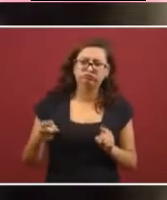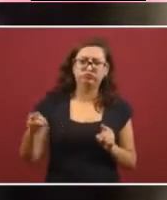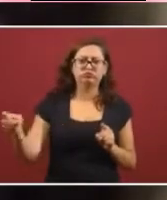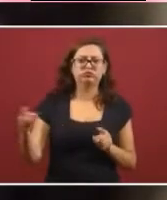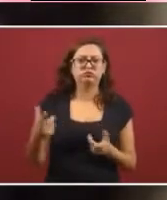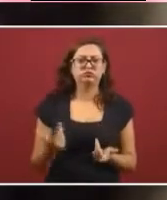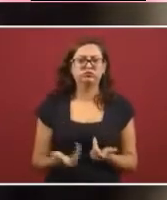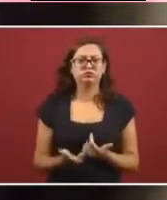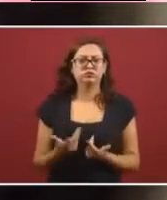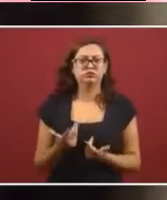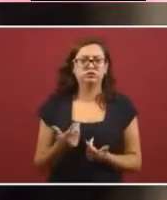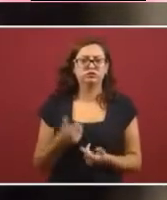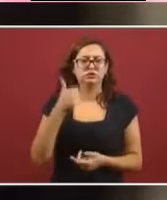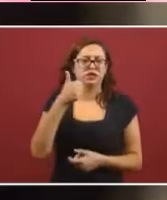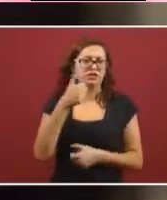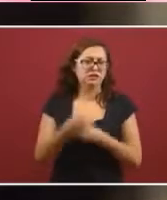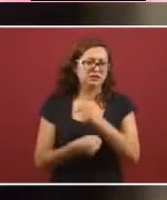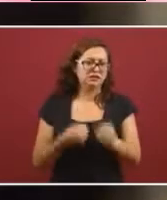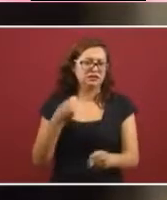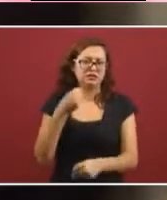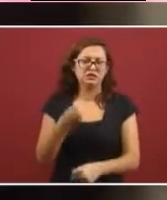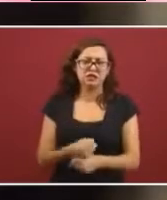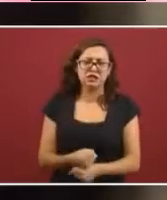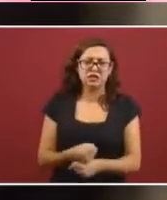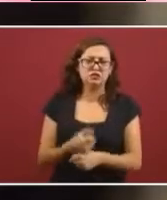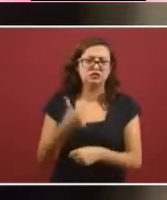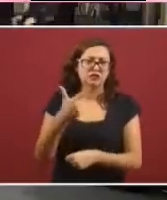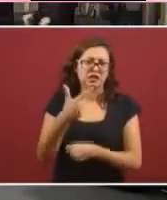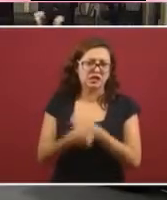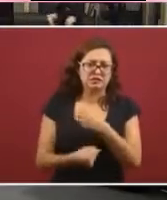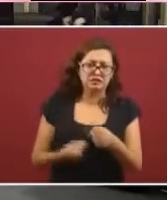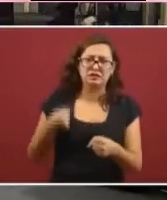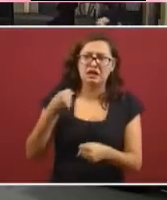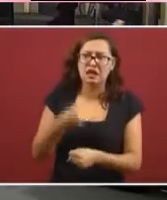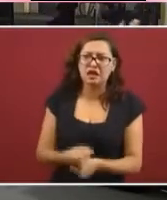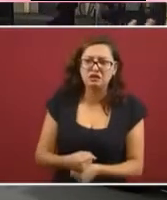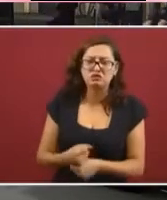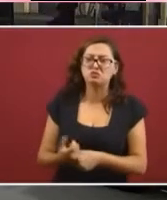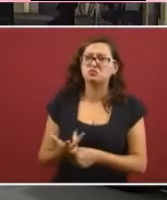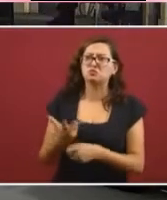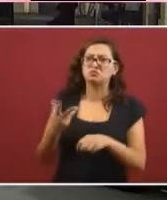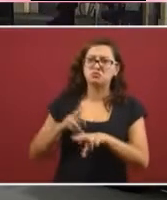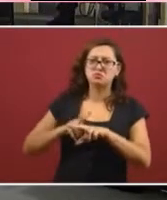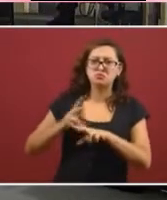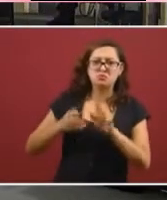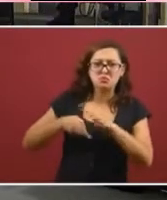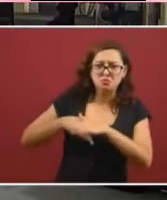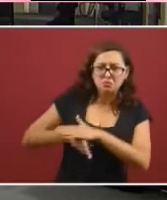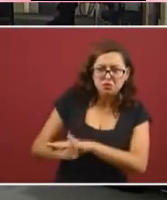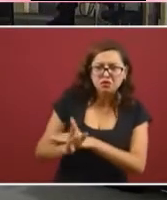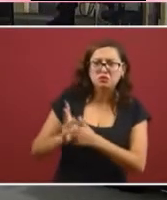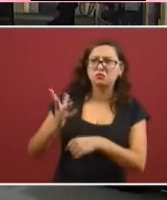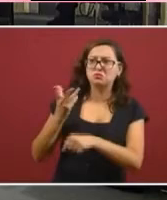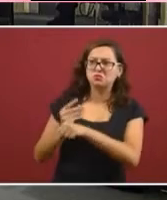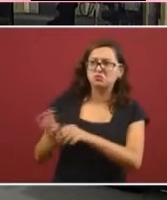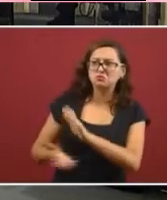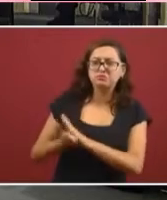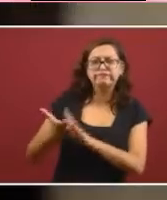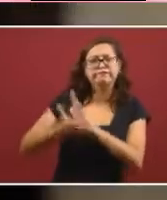locales y una federal. Ya pasaron 7 años. Has been 7 years, and they have not concluded that work.